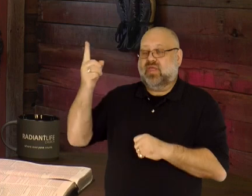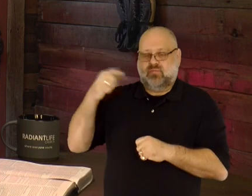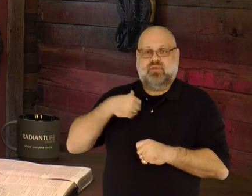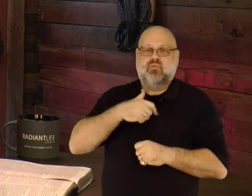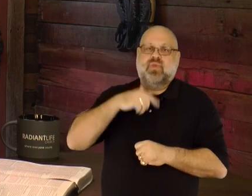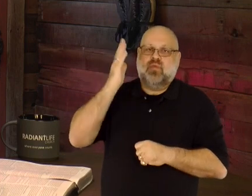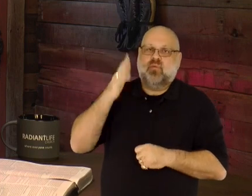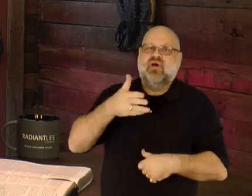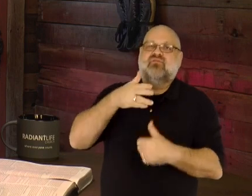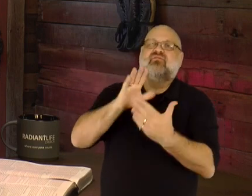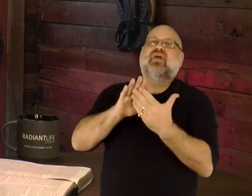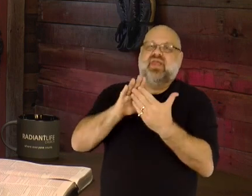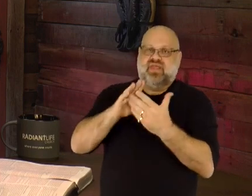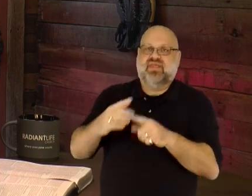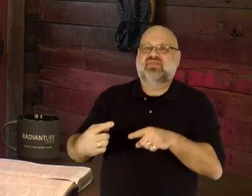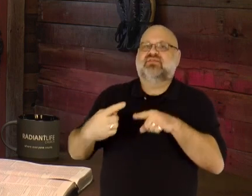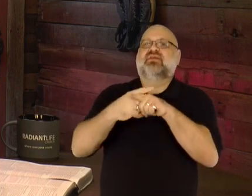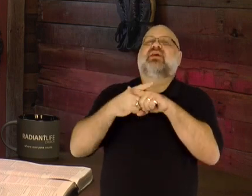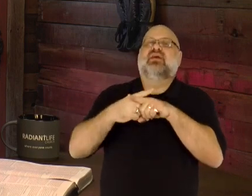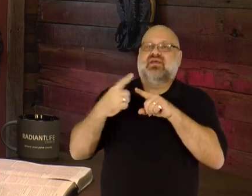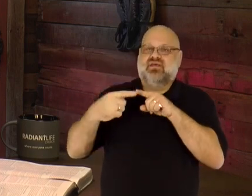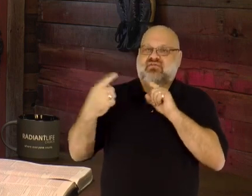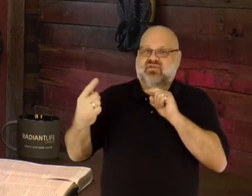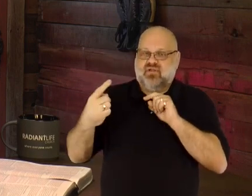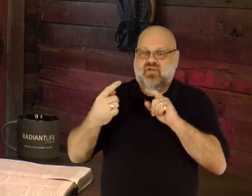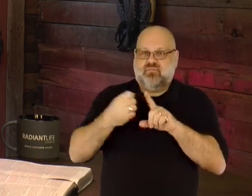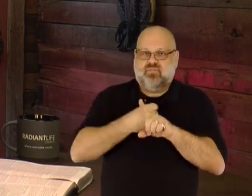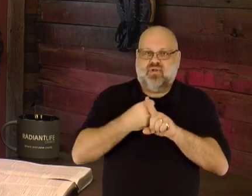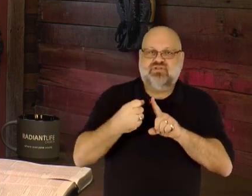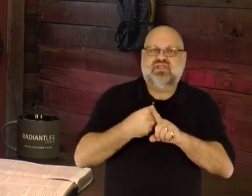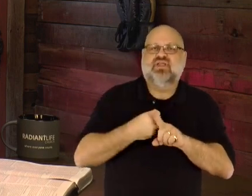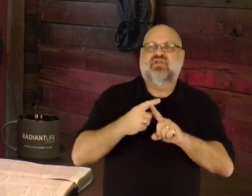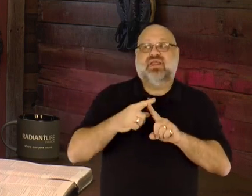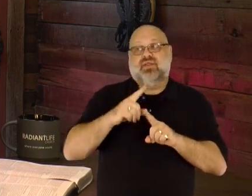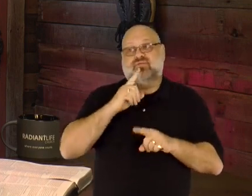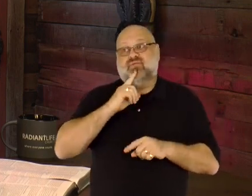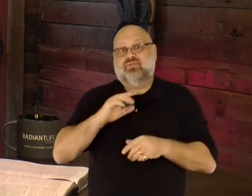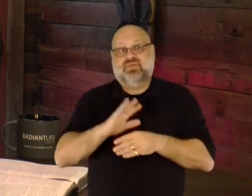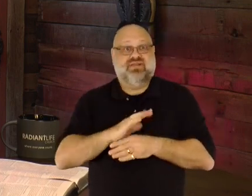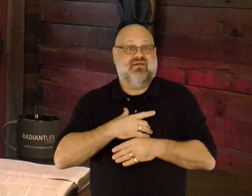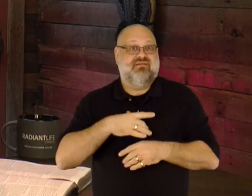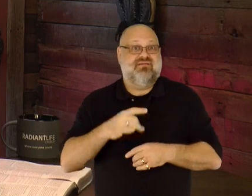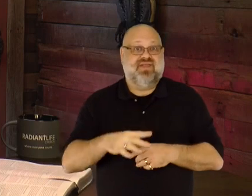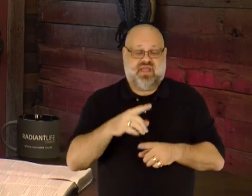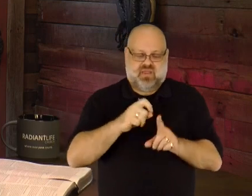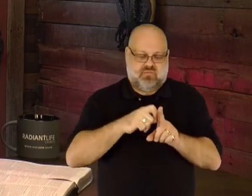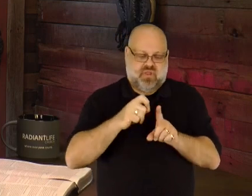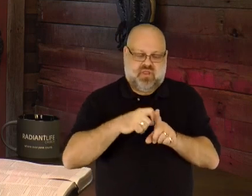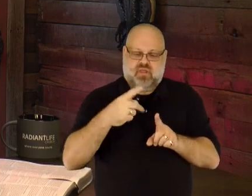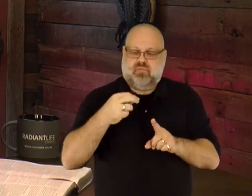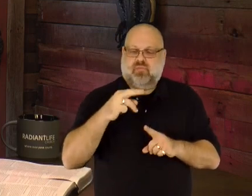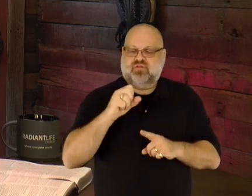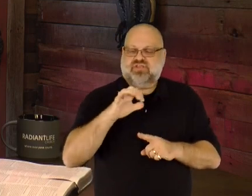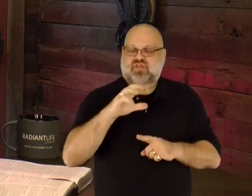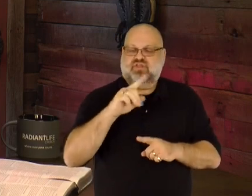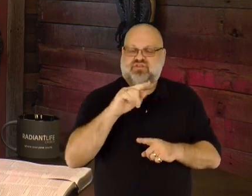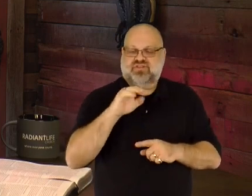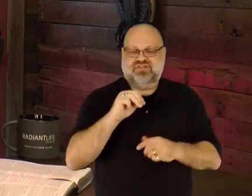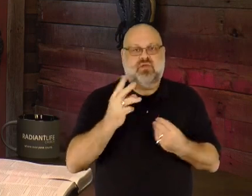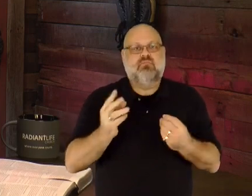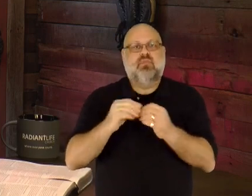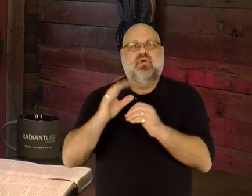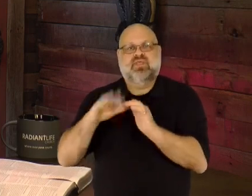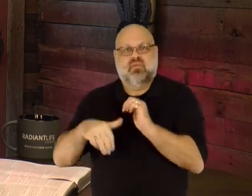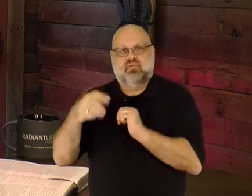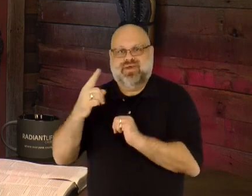face adversity, persecutions. And frankly, I don't like that persecutions is plural, not singular, in